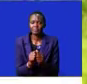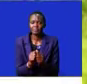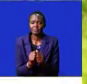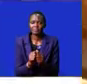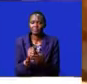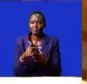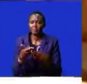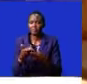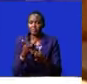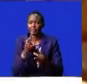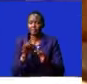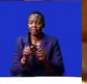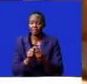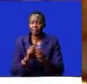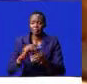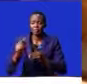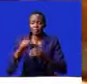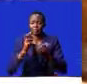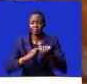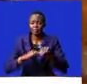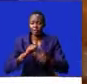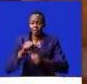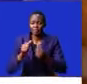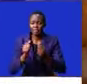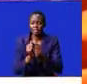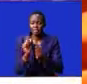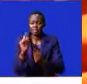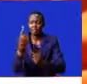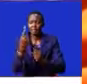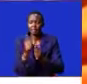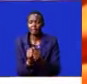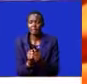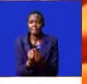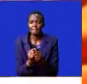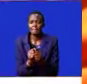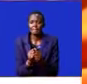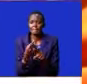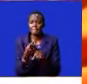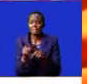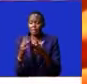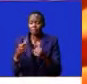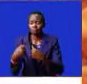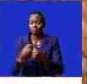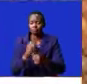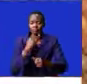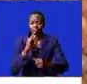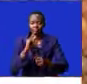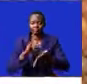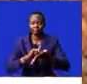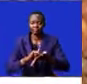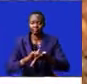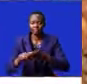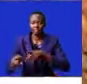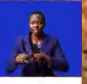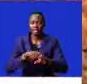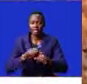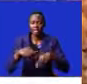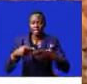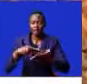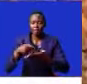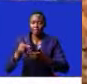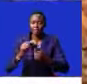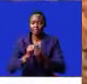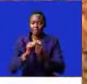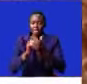And then when it's taken to Migori, it is around 10,000. But now the challenge is, as much as they pay as